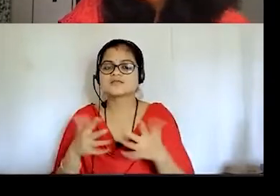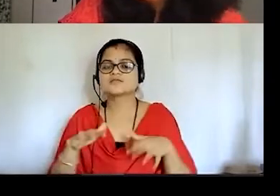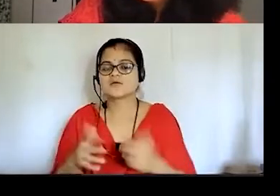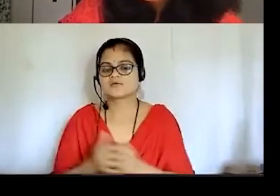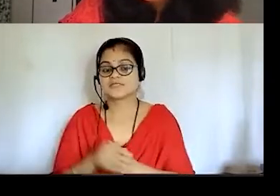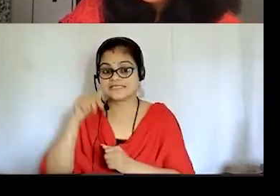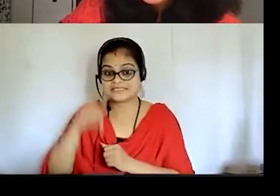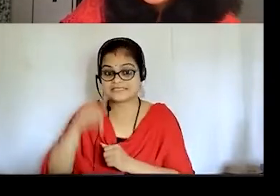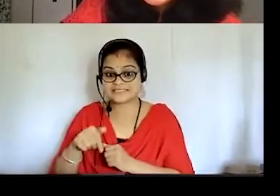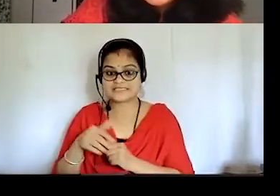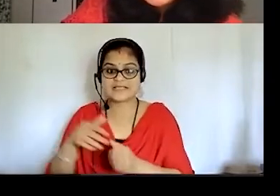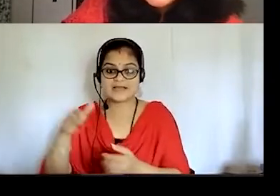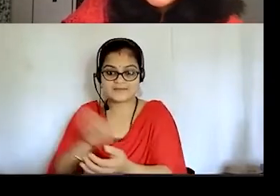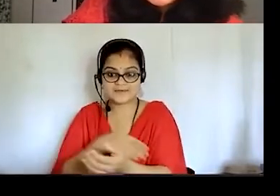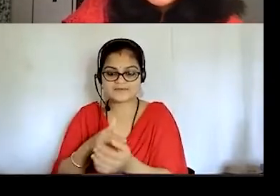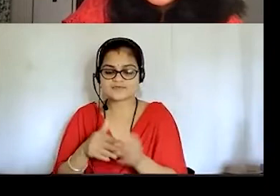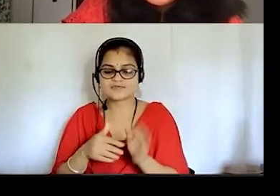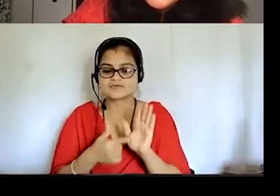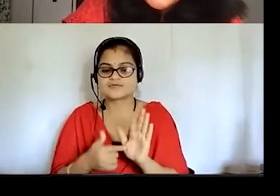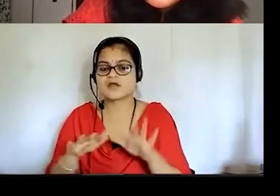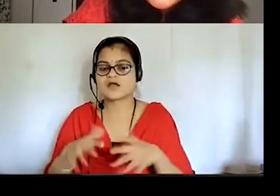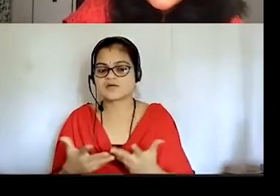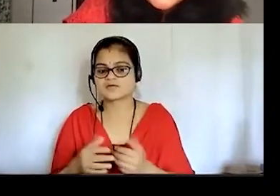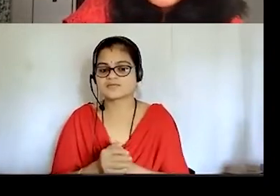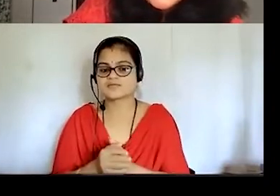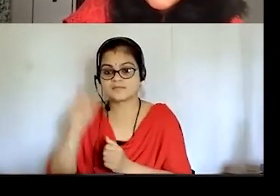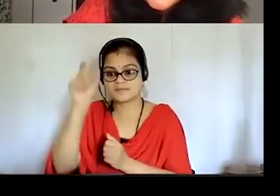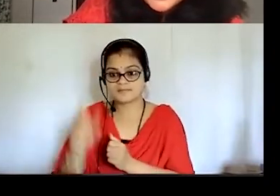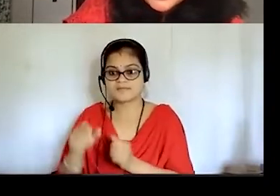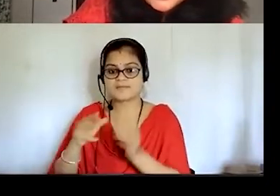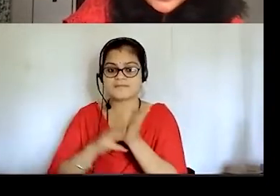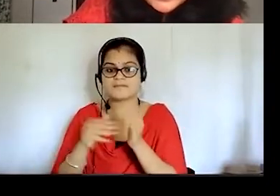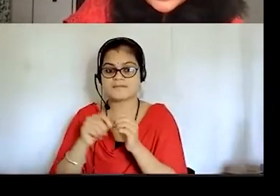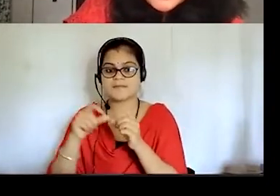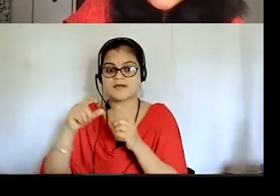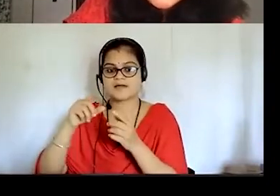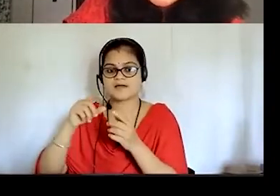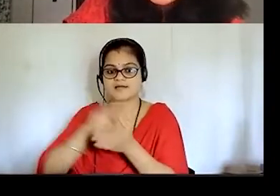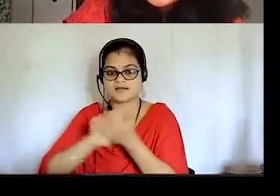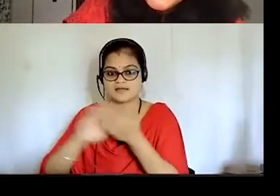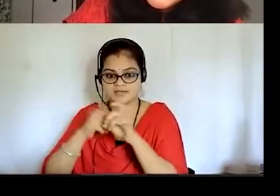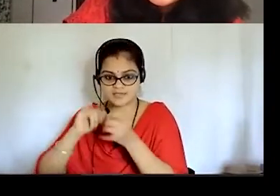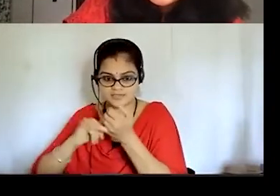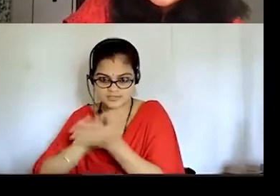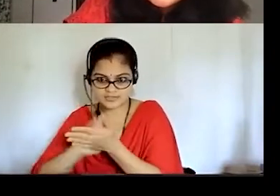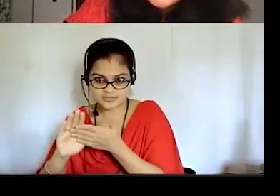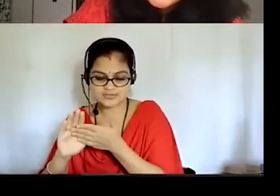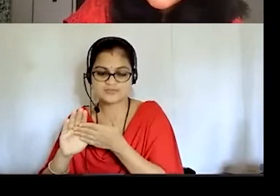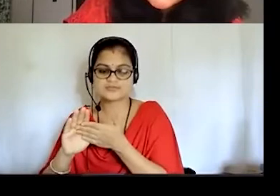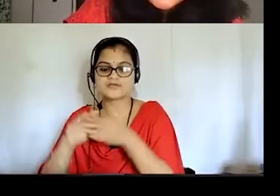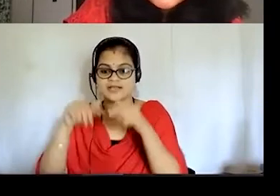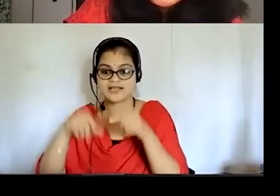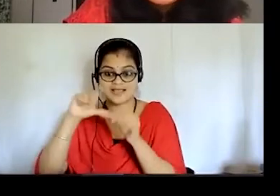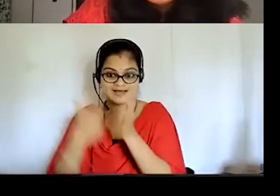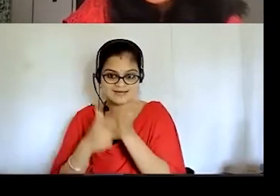Let's hear a musical demonstration by musician Mahesh Raghavan, trained in the Carnatic